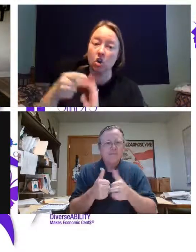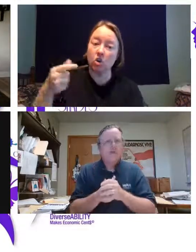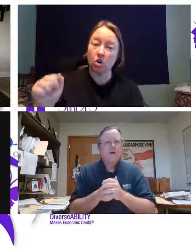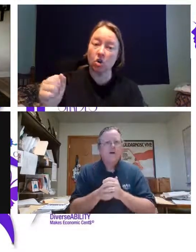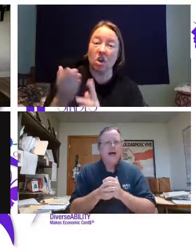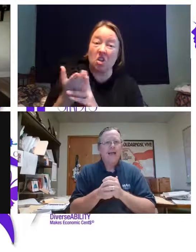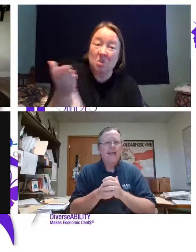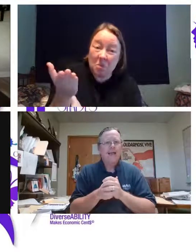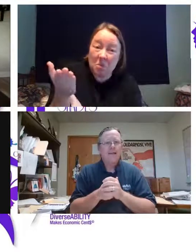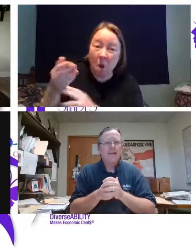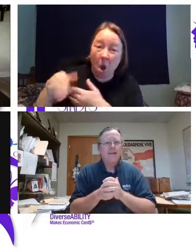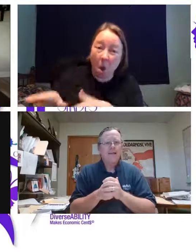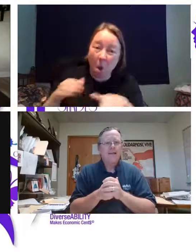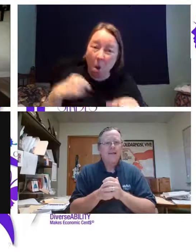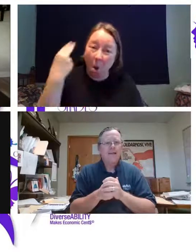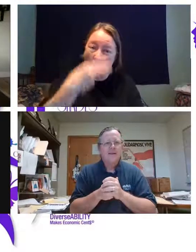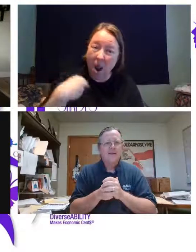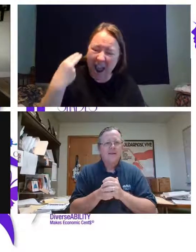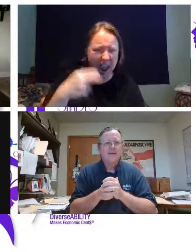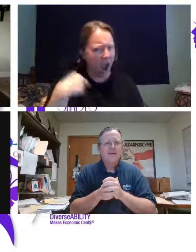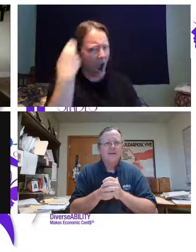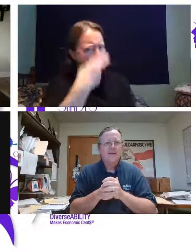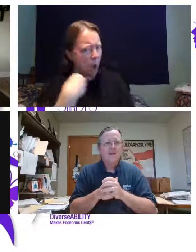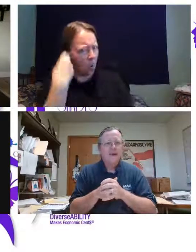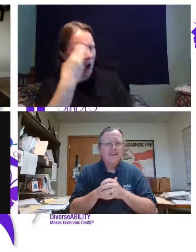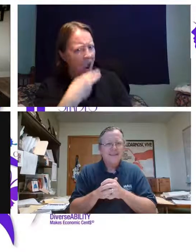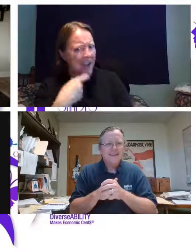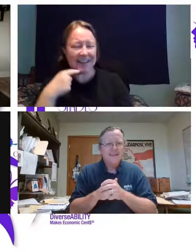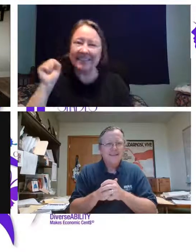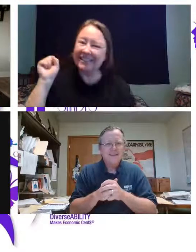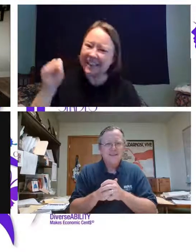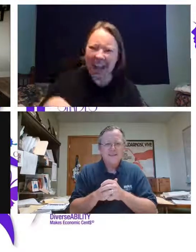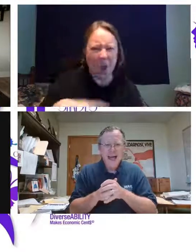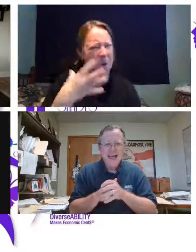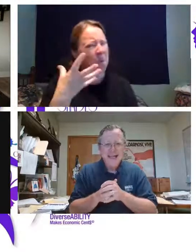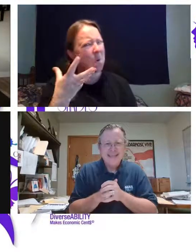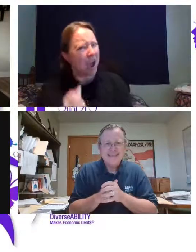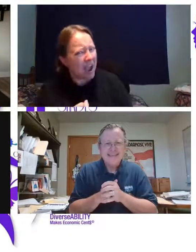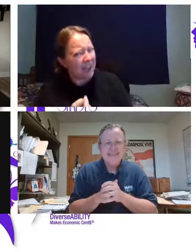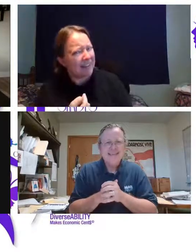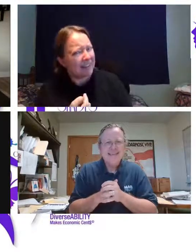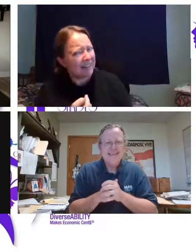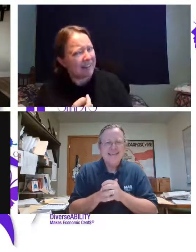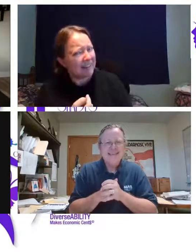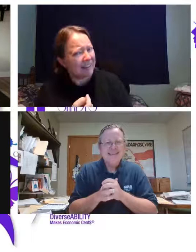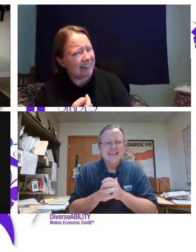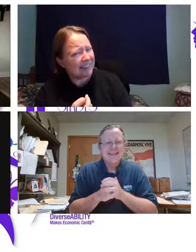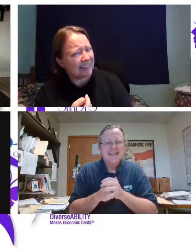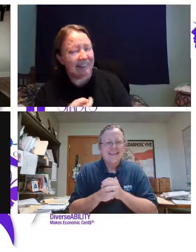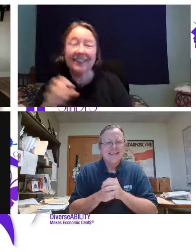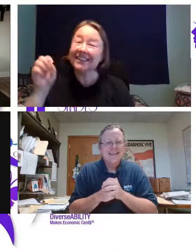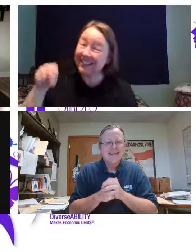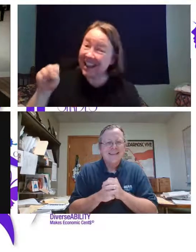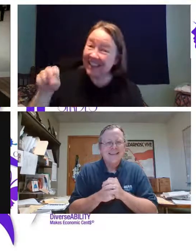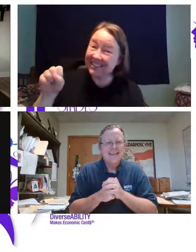Hawaii. Hawaii? Yeah. Yes. What? What? Yes.